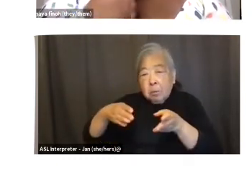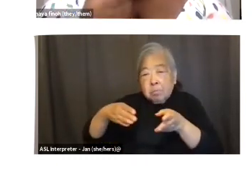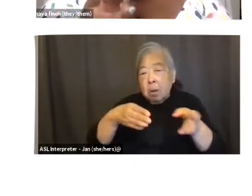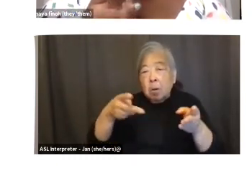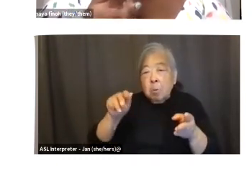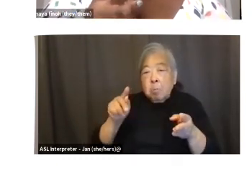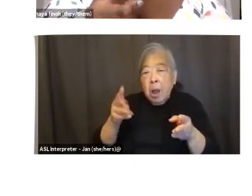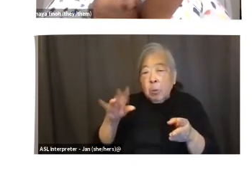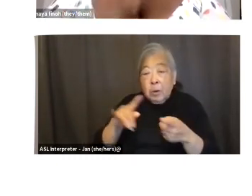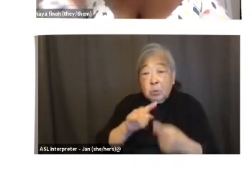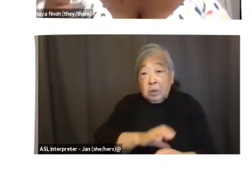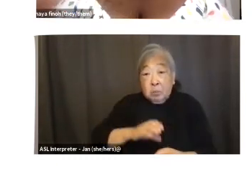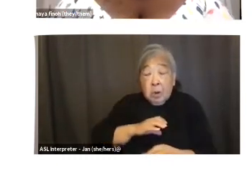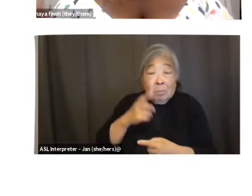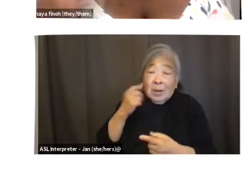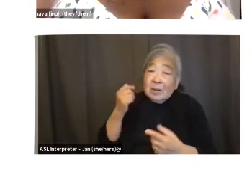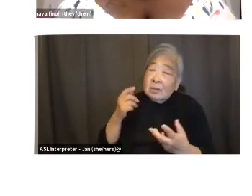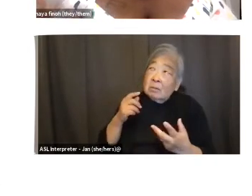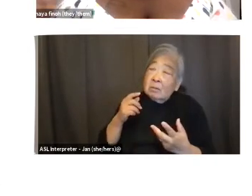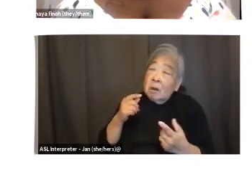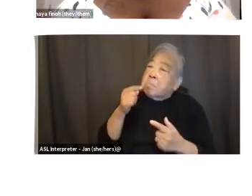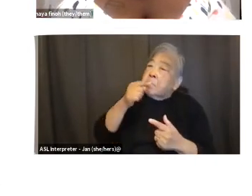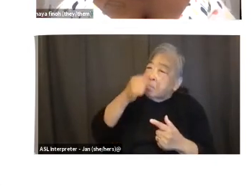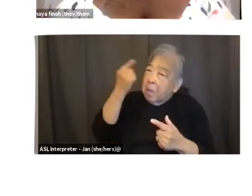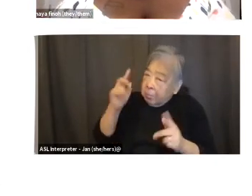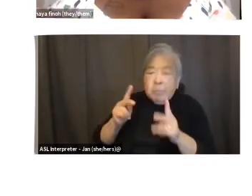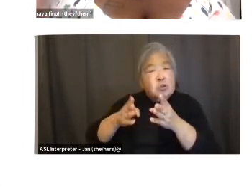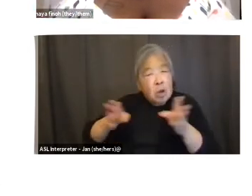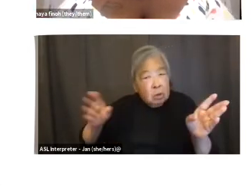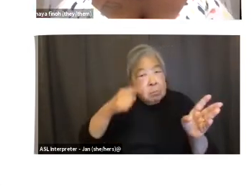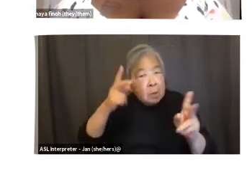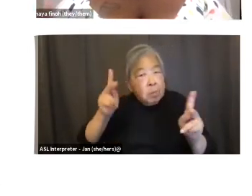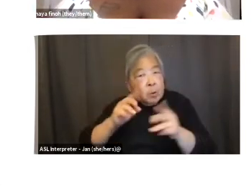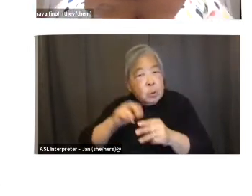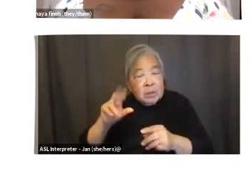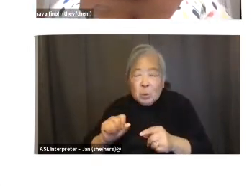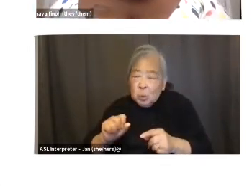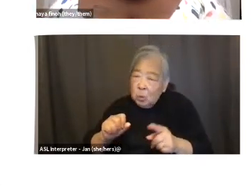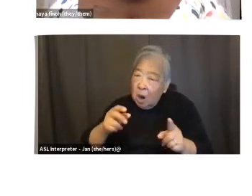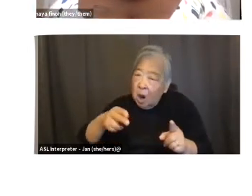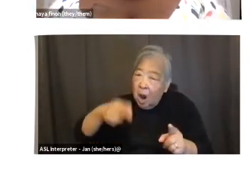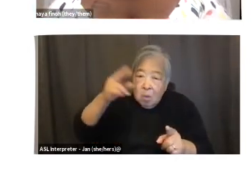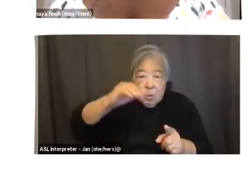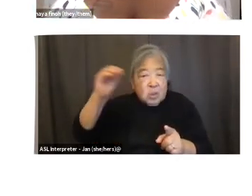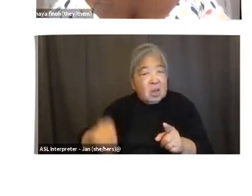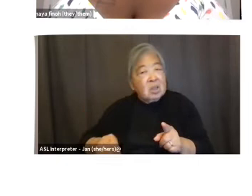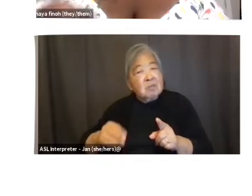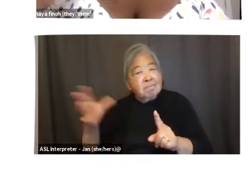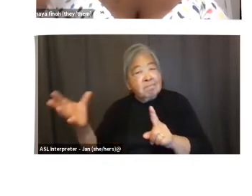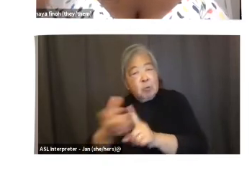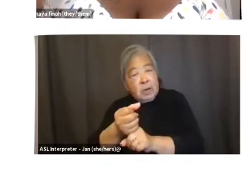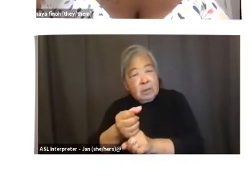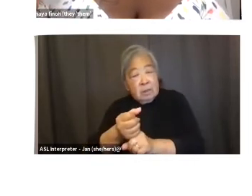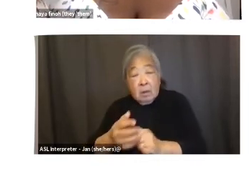because Black immigrants, and as we know, Black people generally in the United States are disproportionately targeted for arrests.